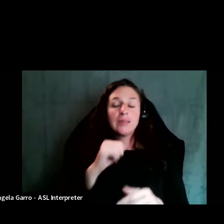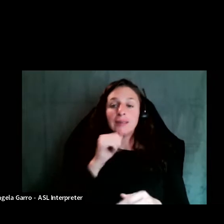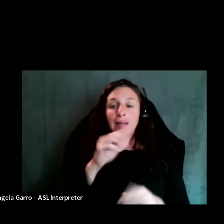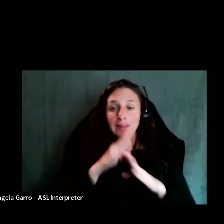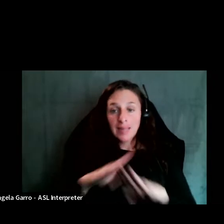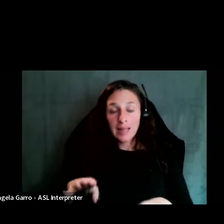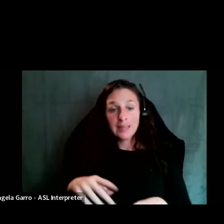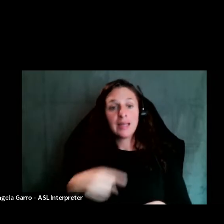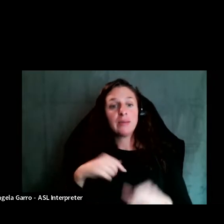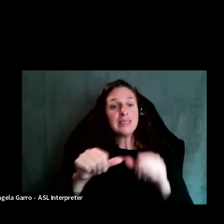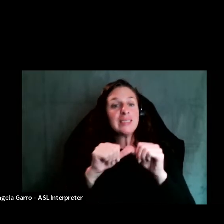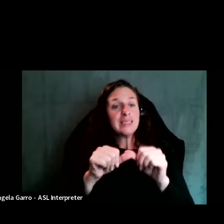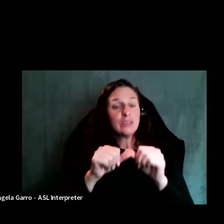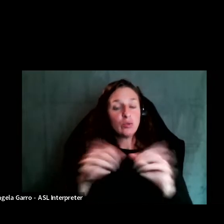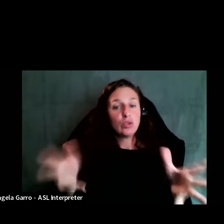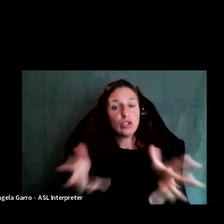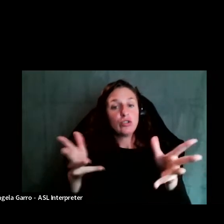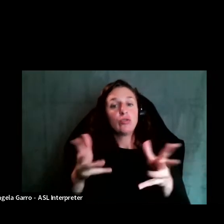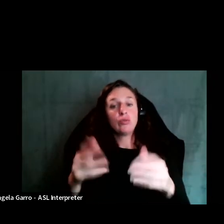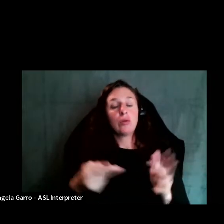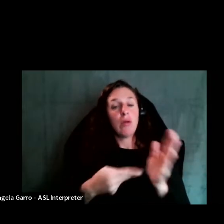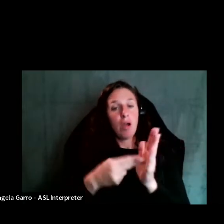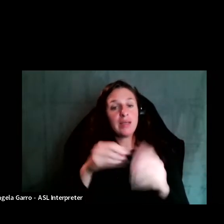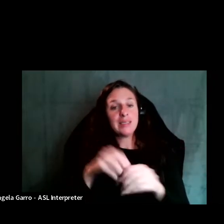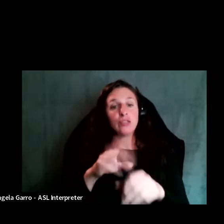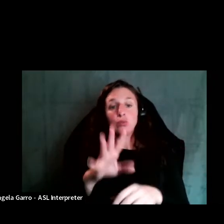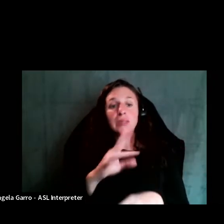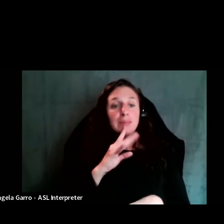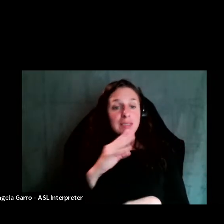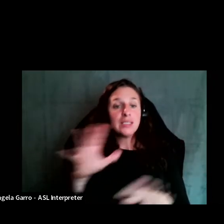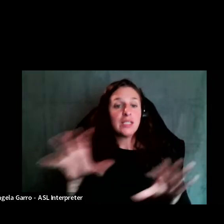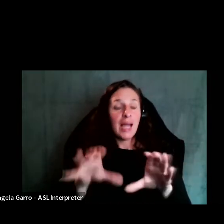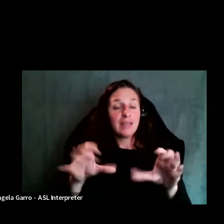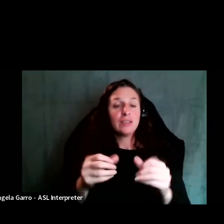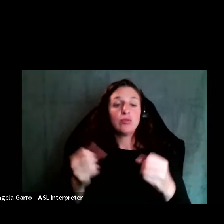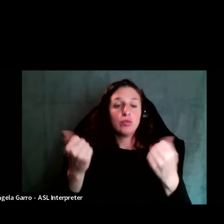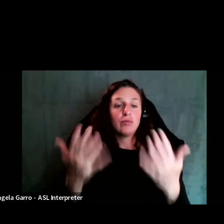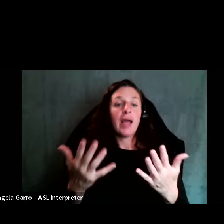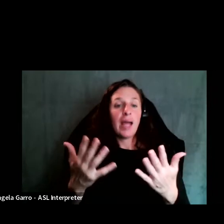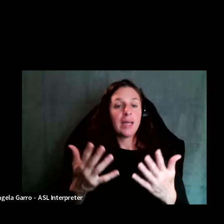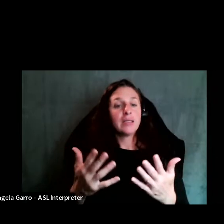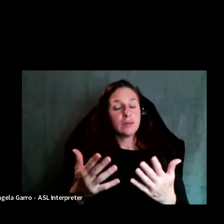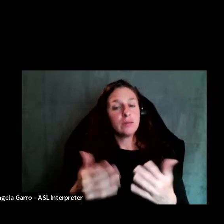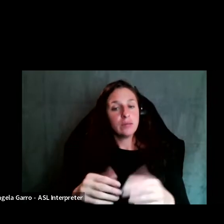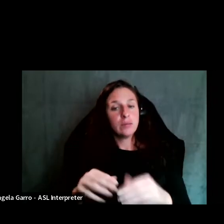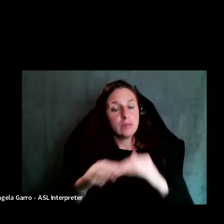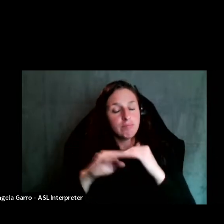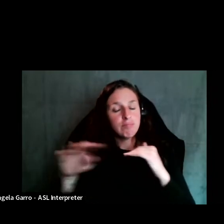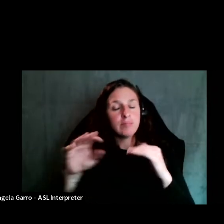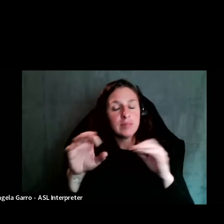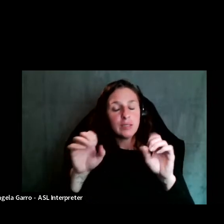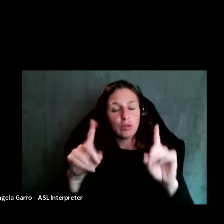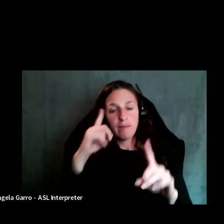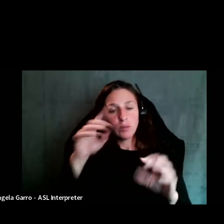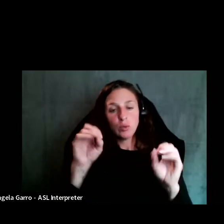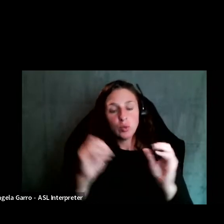would continue to encourage you to be honest in your speech and actions and to provide a sound education to your students and to not fear threats